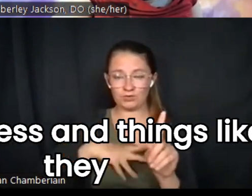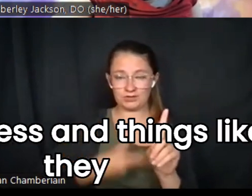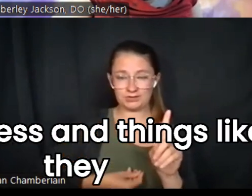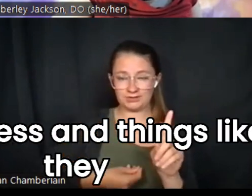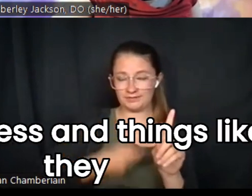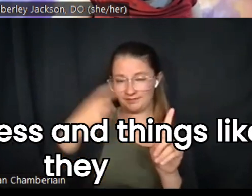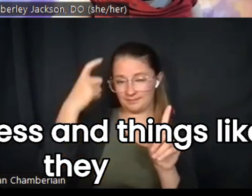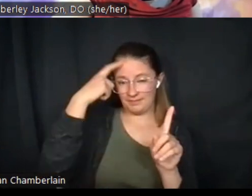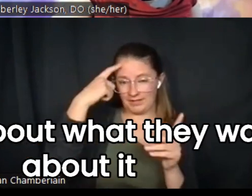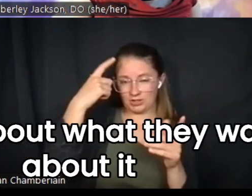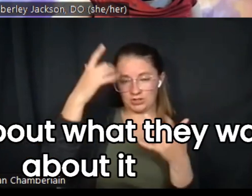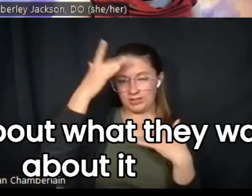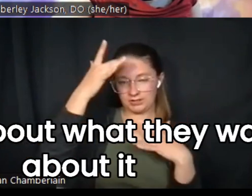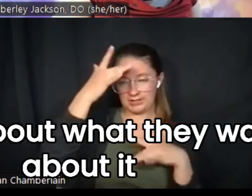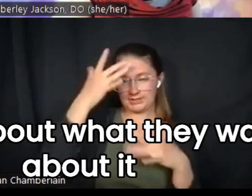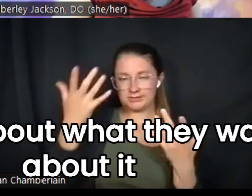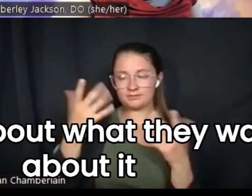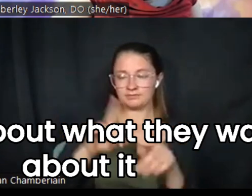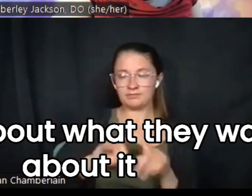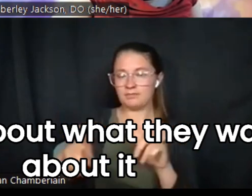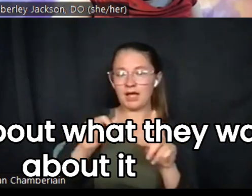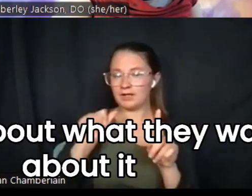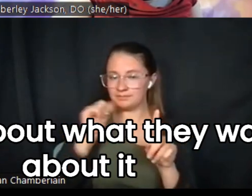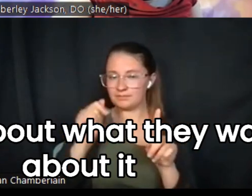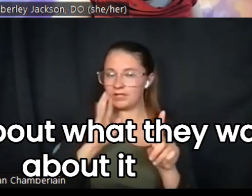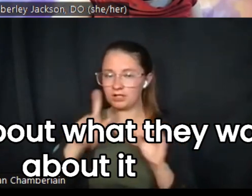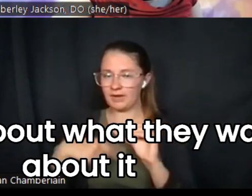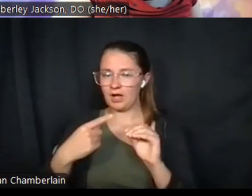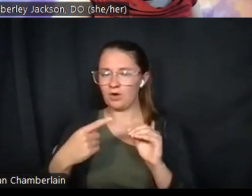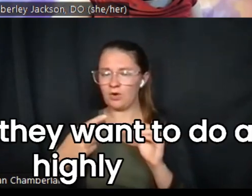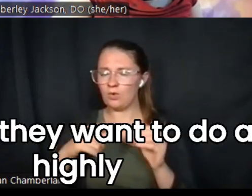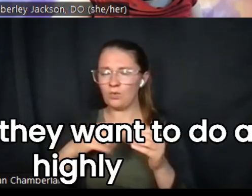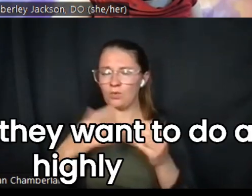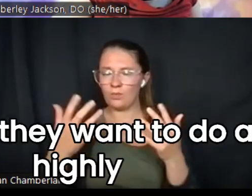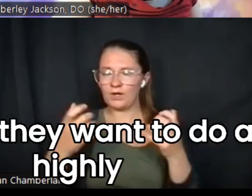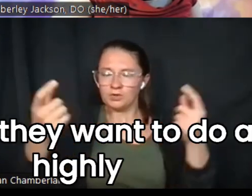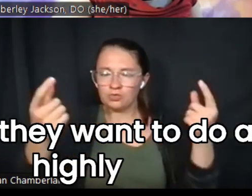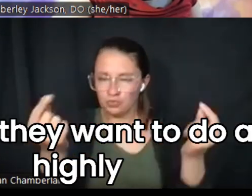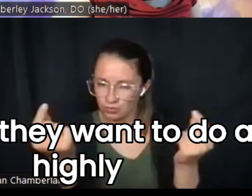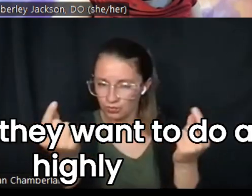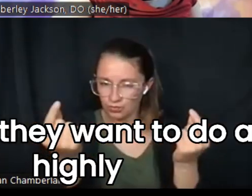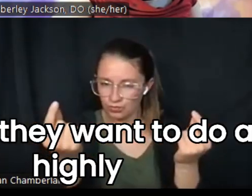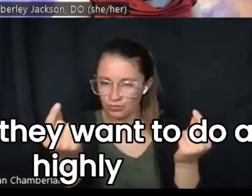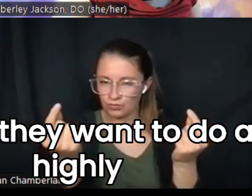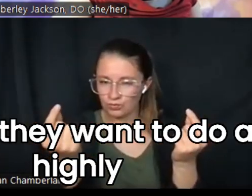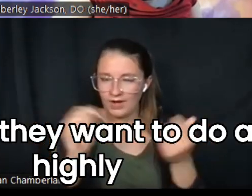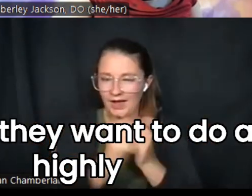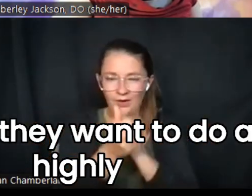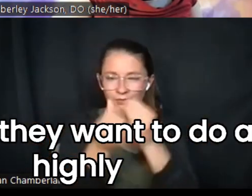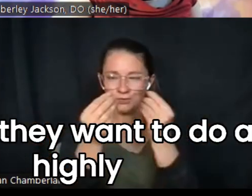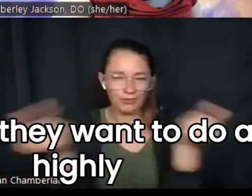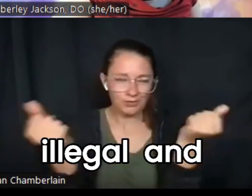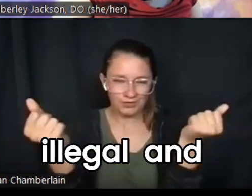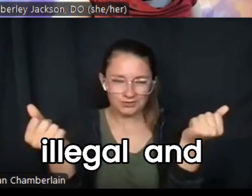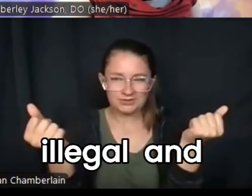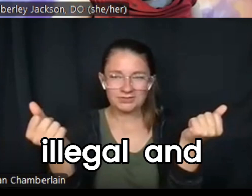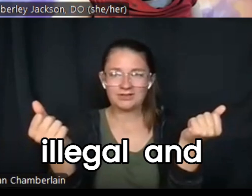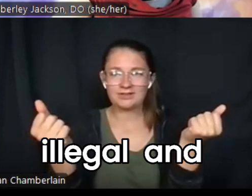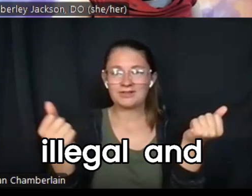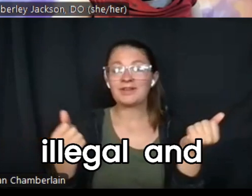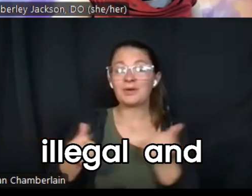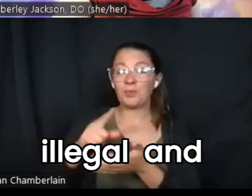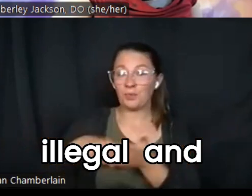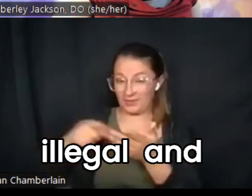but they won't speak about what they want to do about it, because what they want to do about it is highly illegal.